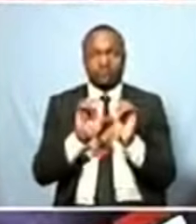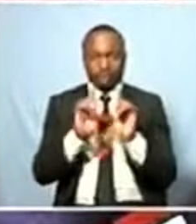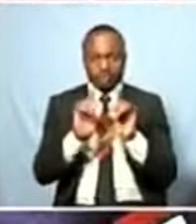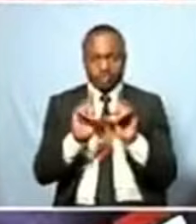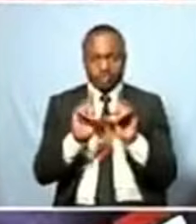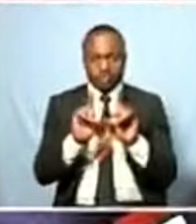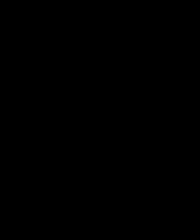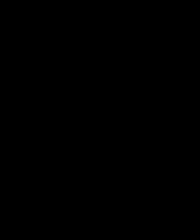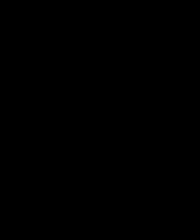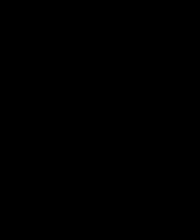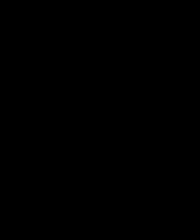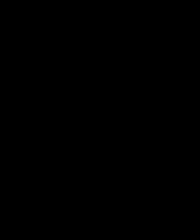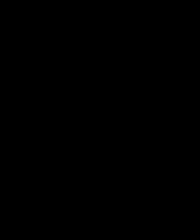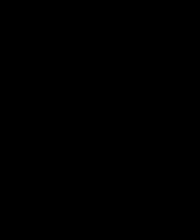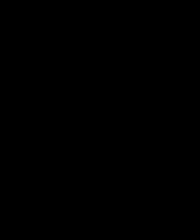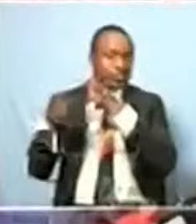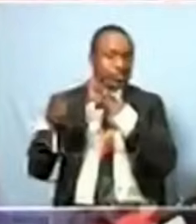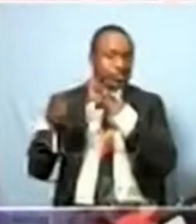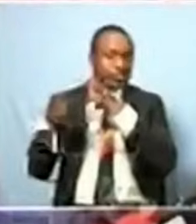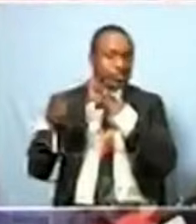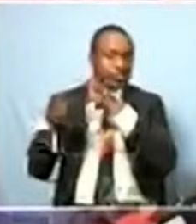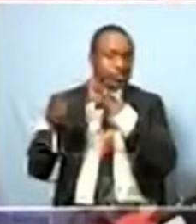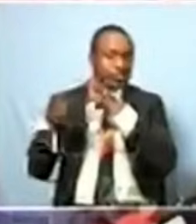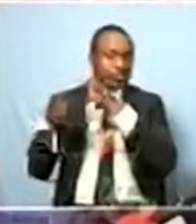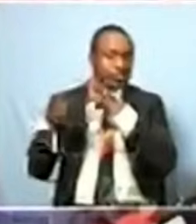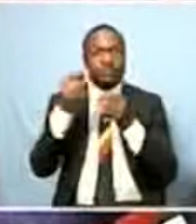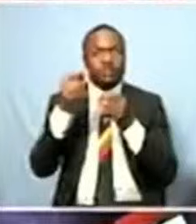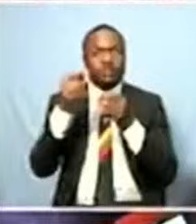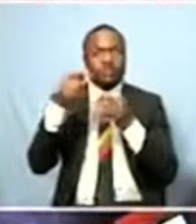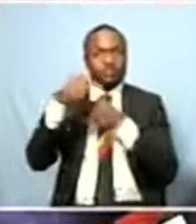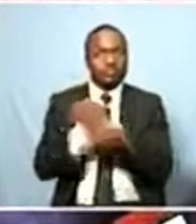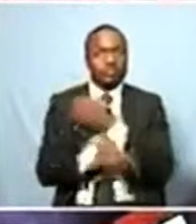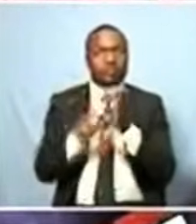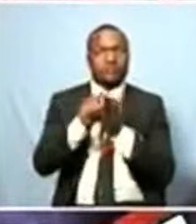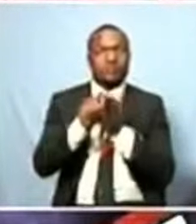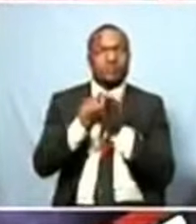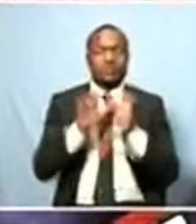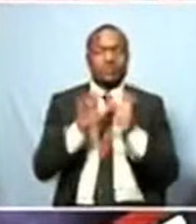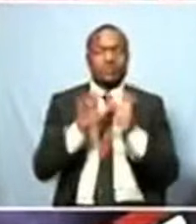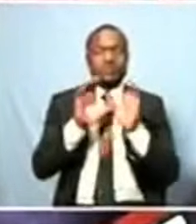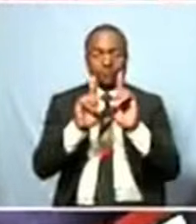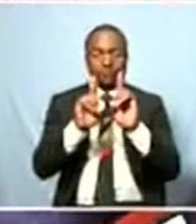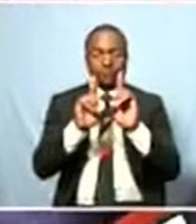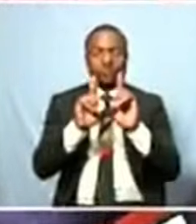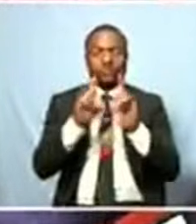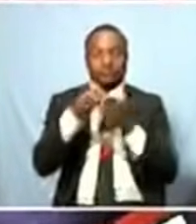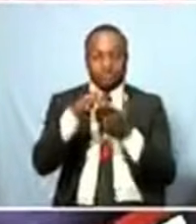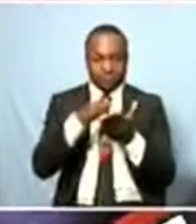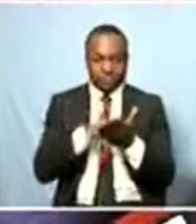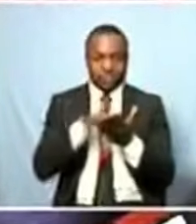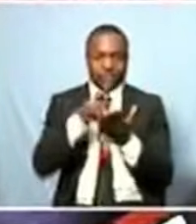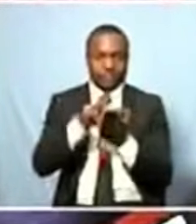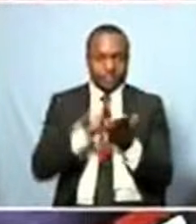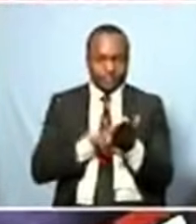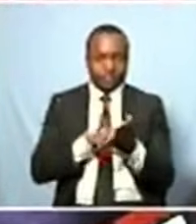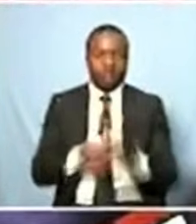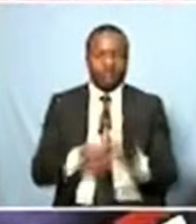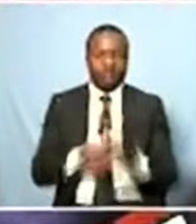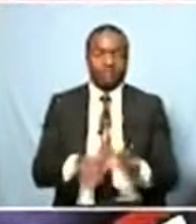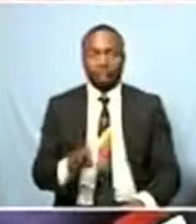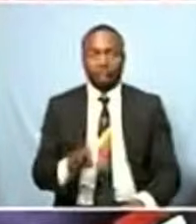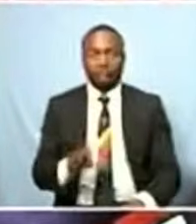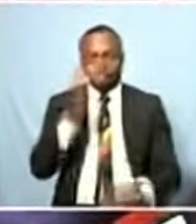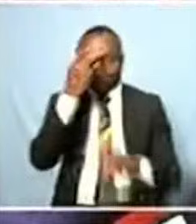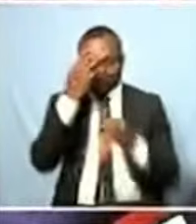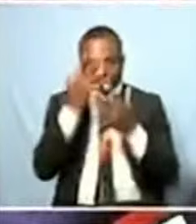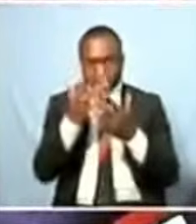to facilitate the revision of Advanced Legal Education Yearly Examination Rules. Yes, indeed, and we also